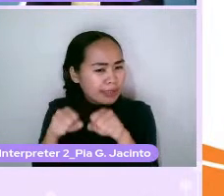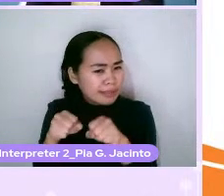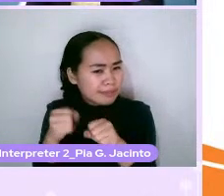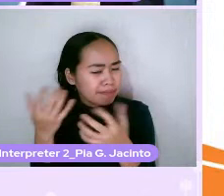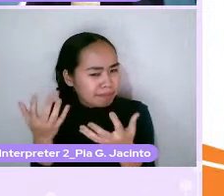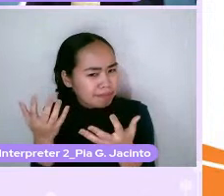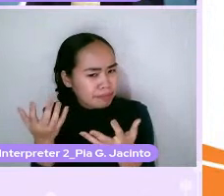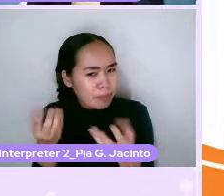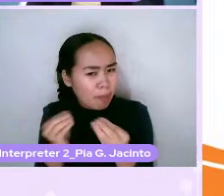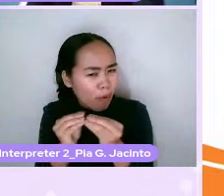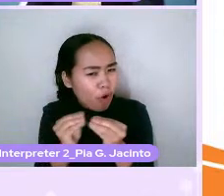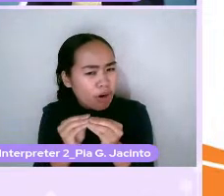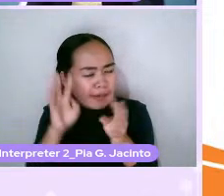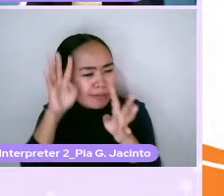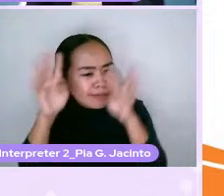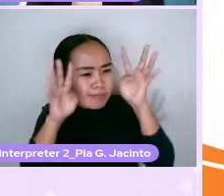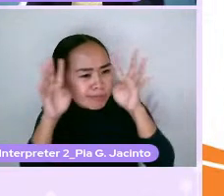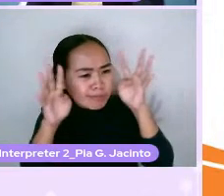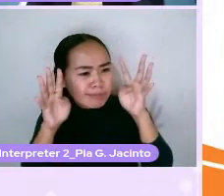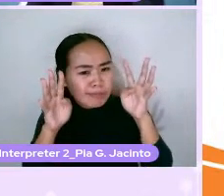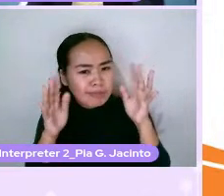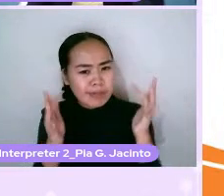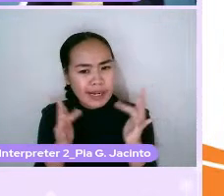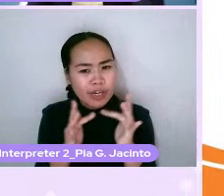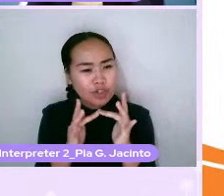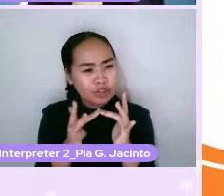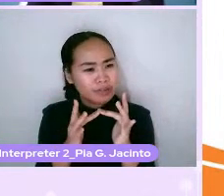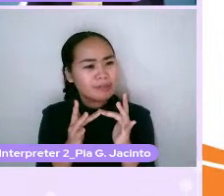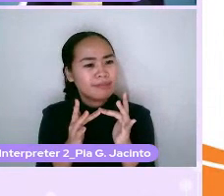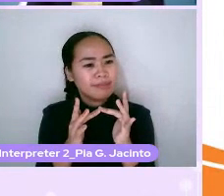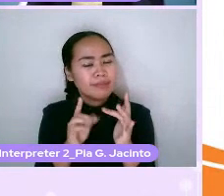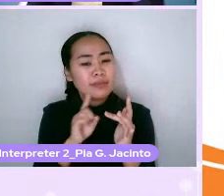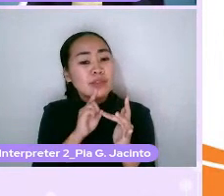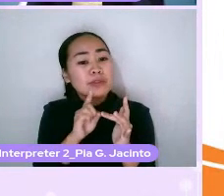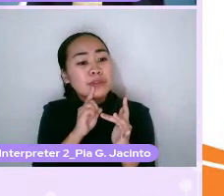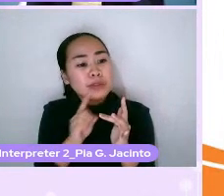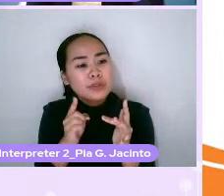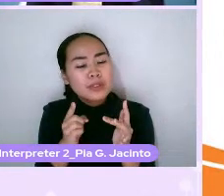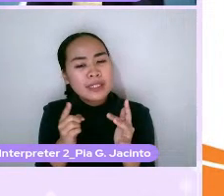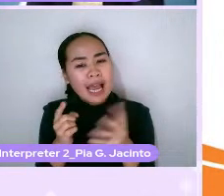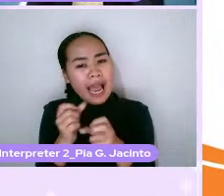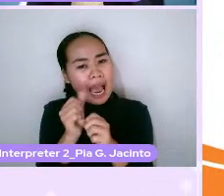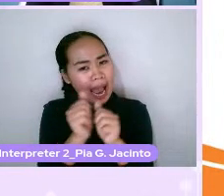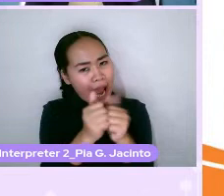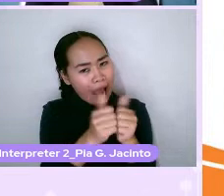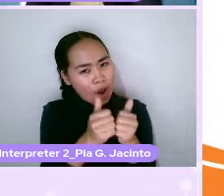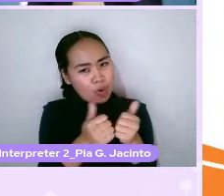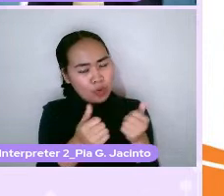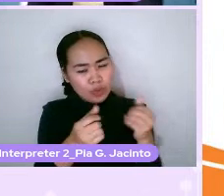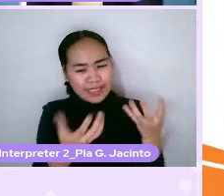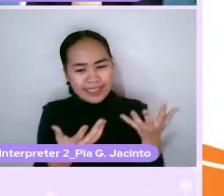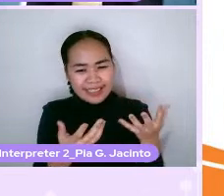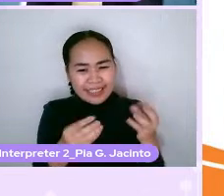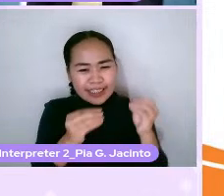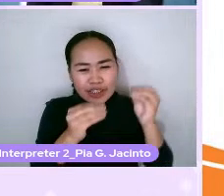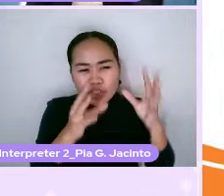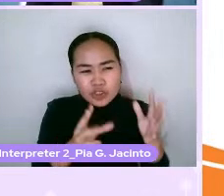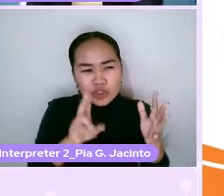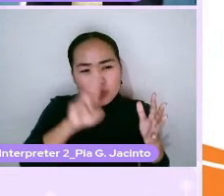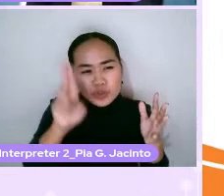their organizations. From digitization of teaching materials, information